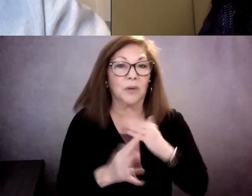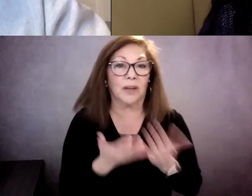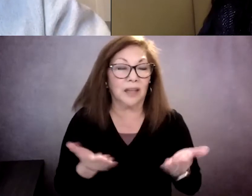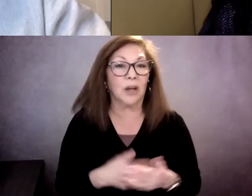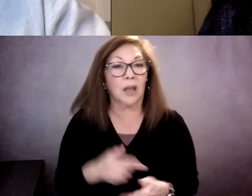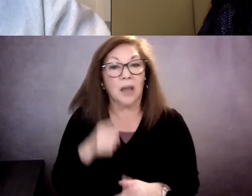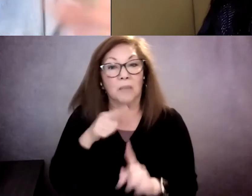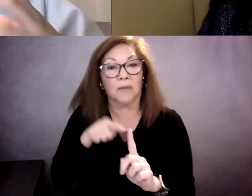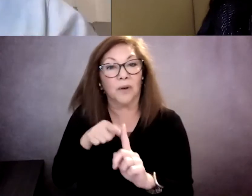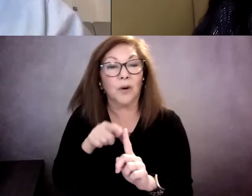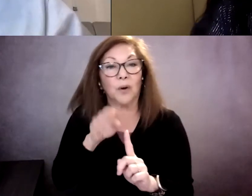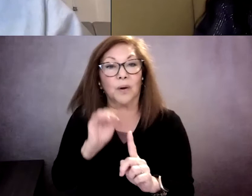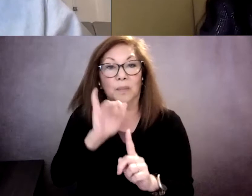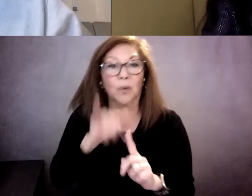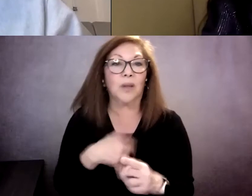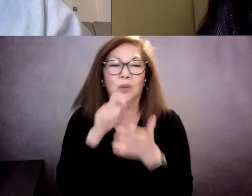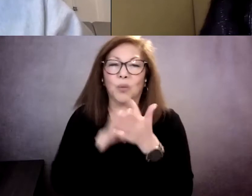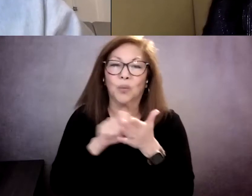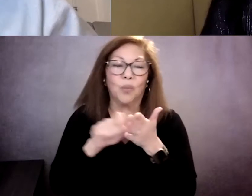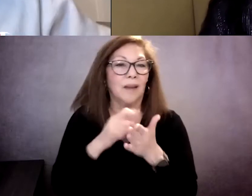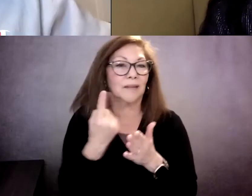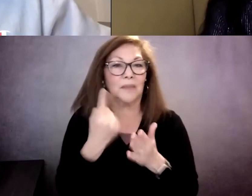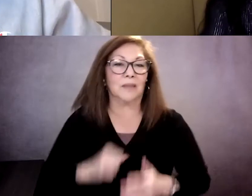was so proud and